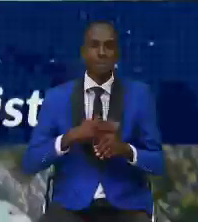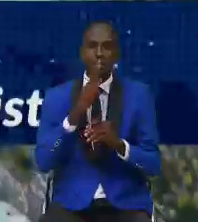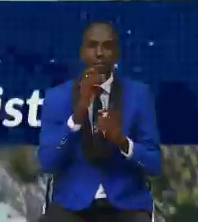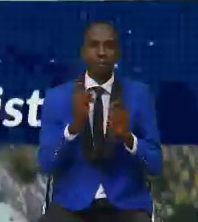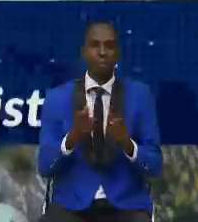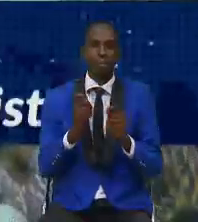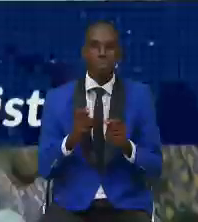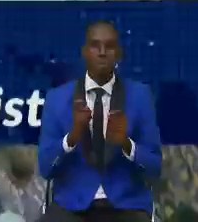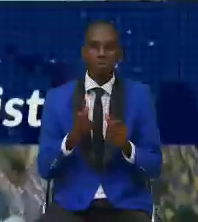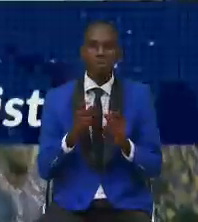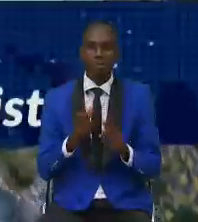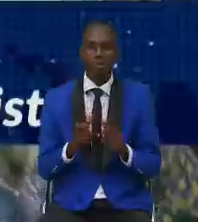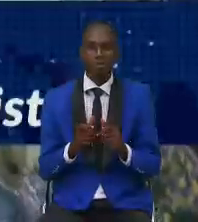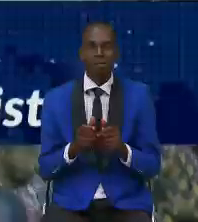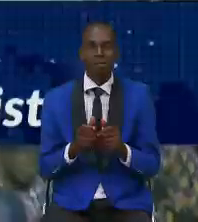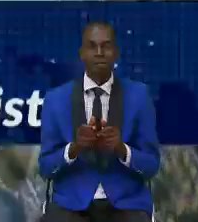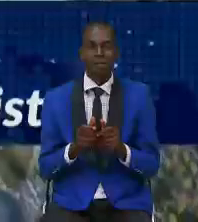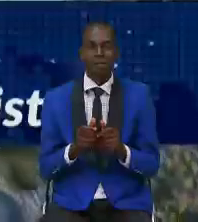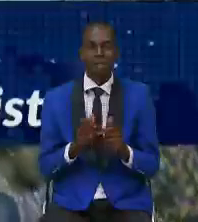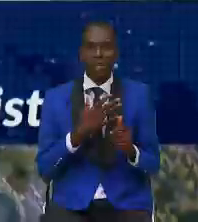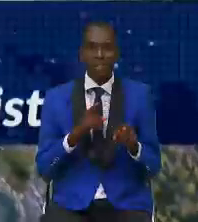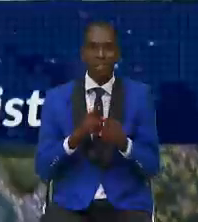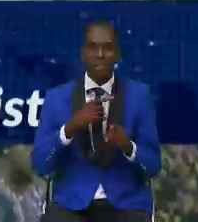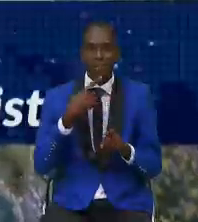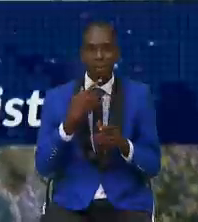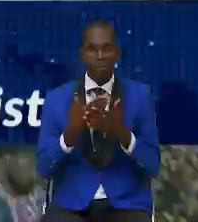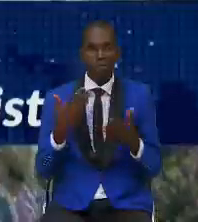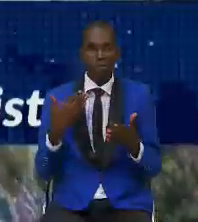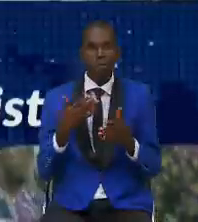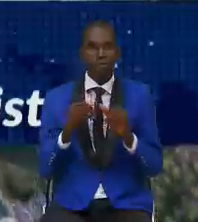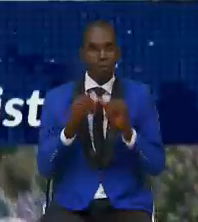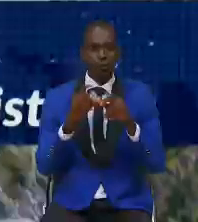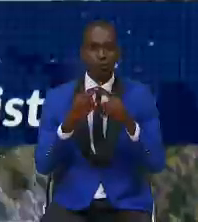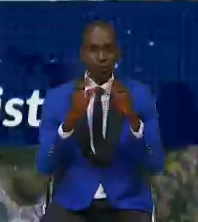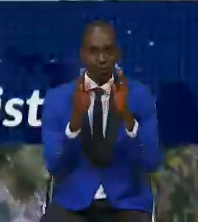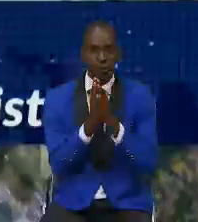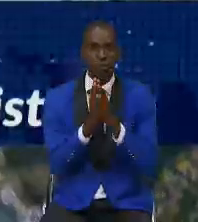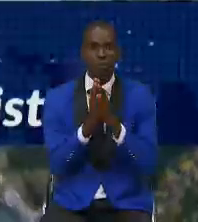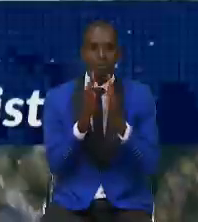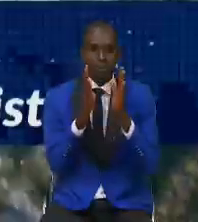Counselors, let's be fast.